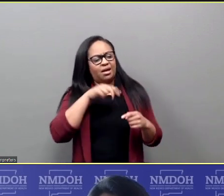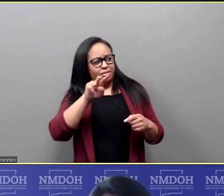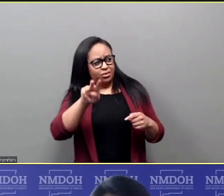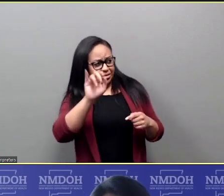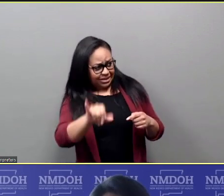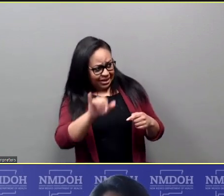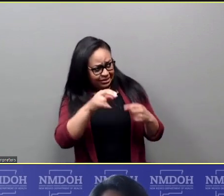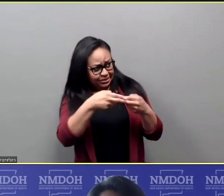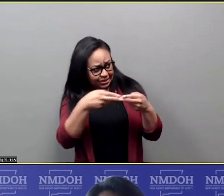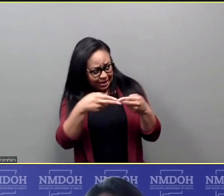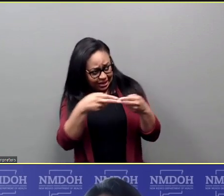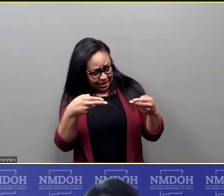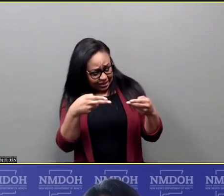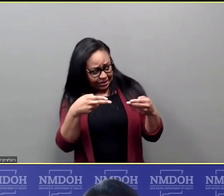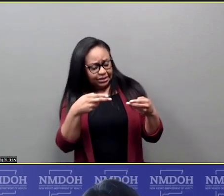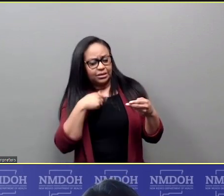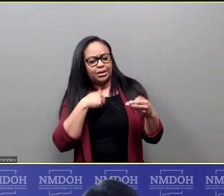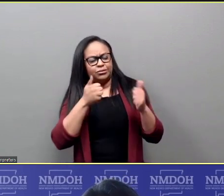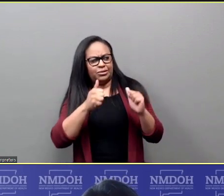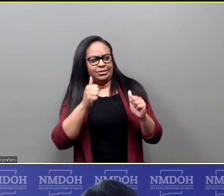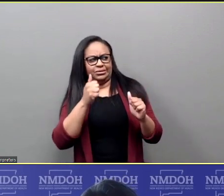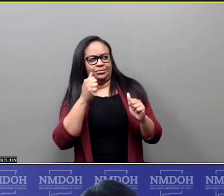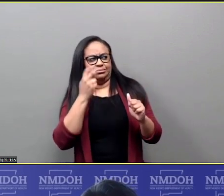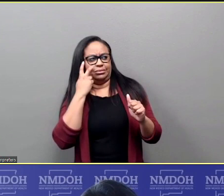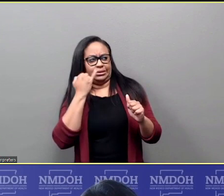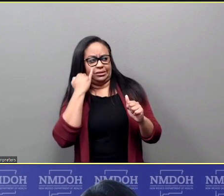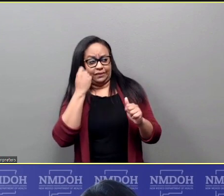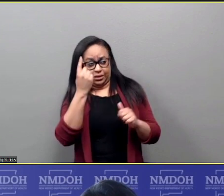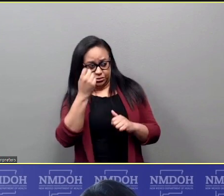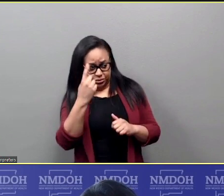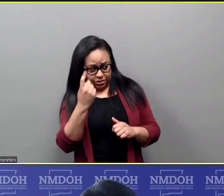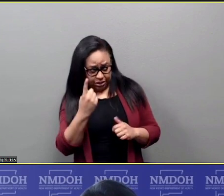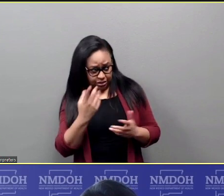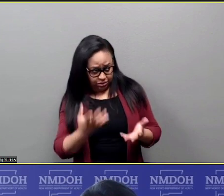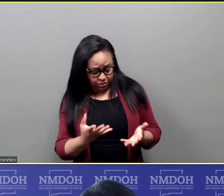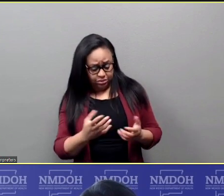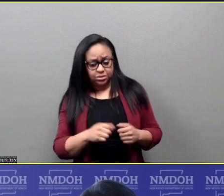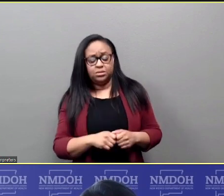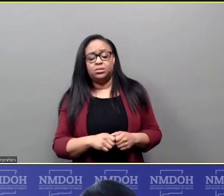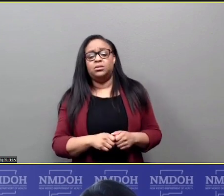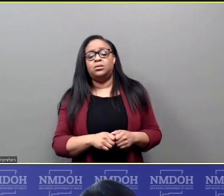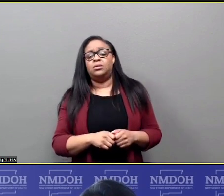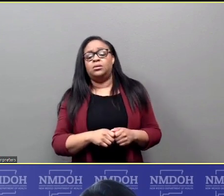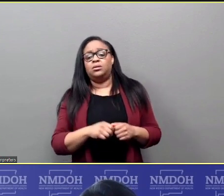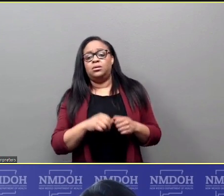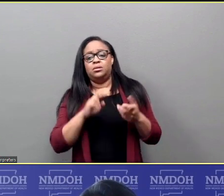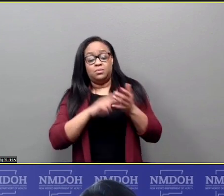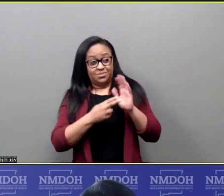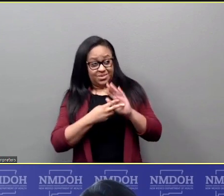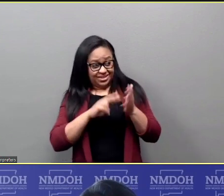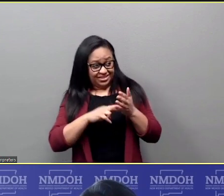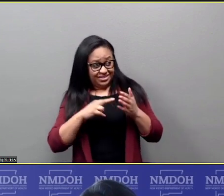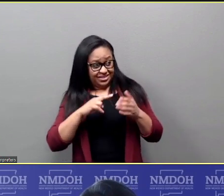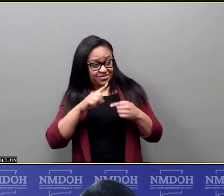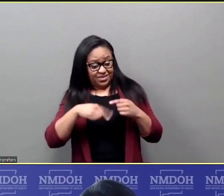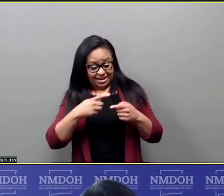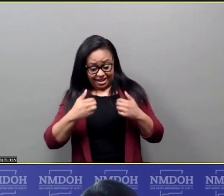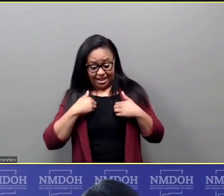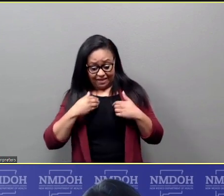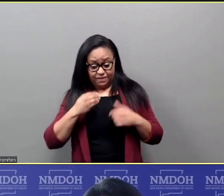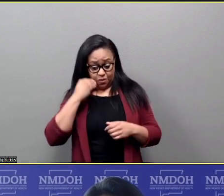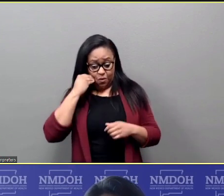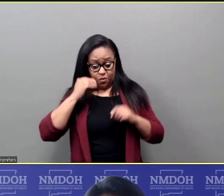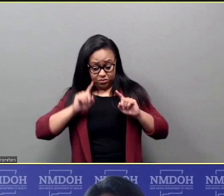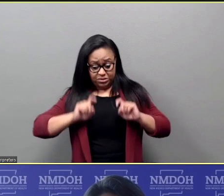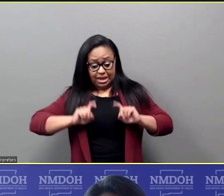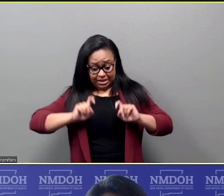you really do need to take 2 or 3 at-home tests to get the most accurate result, and that those at-home tests are the